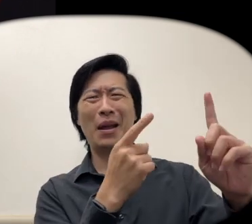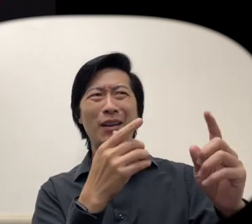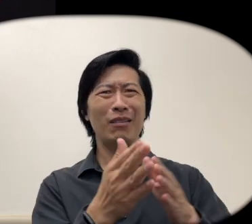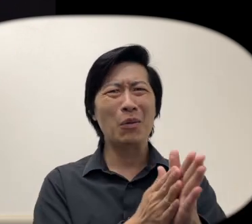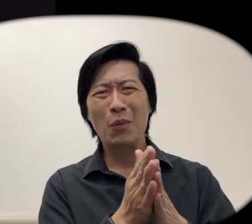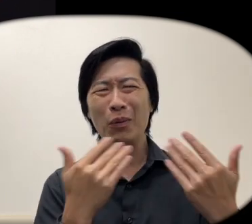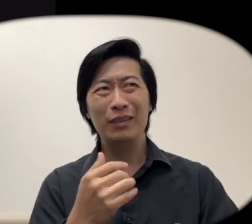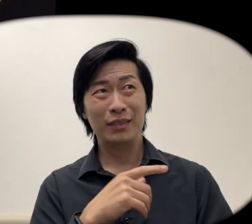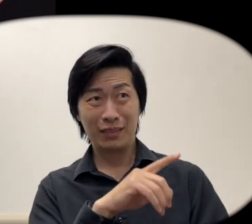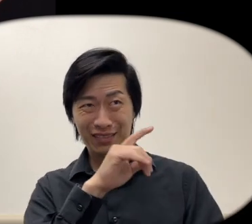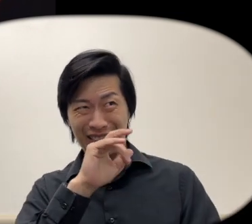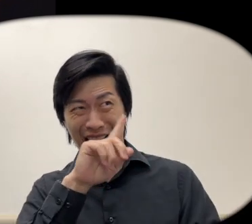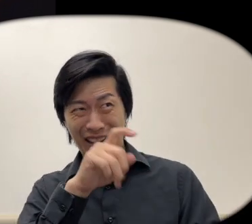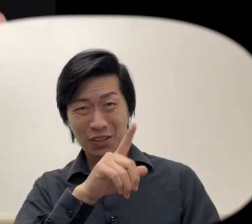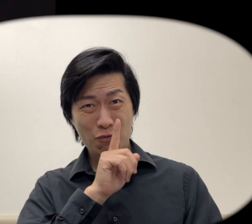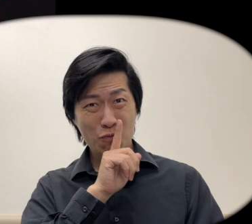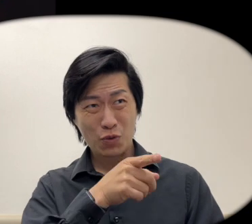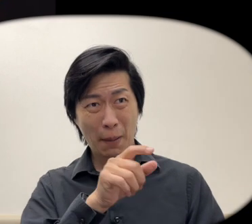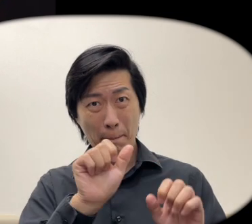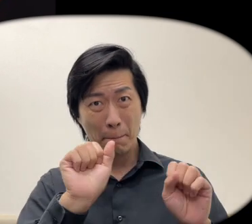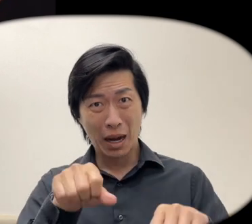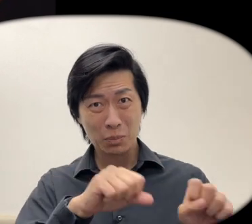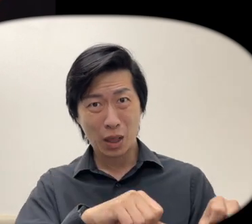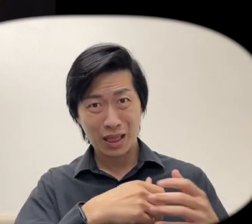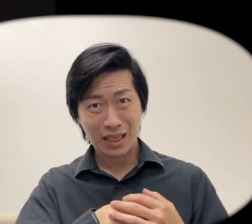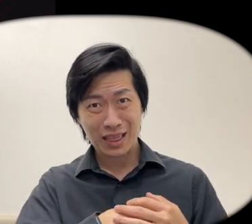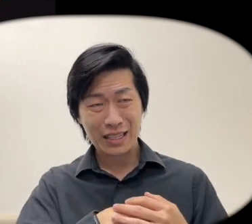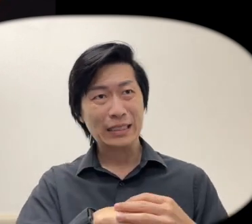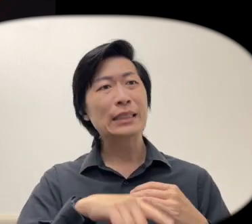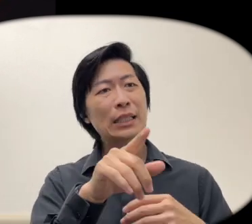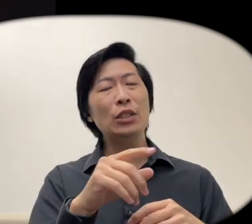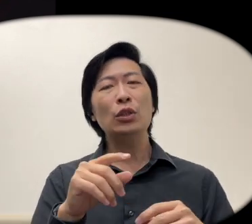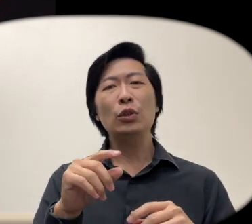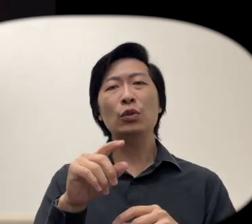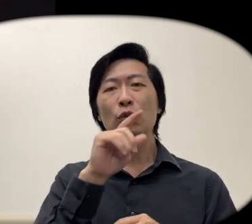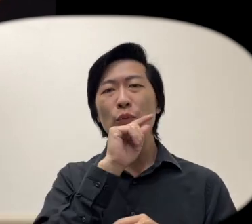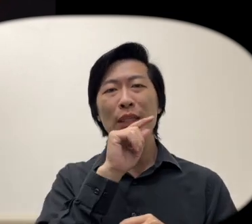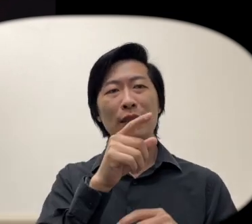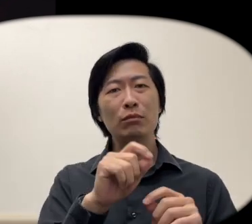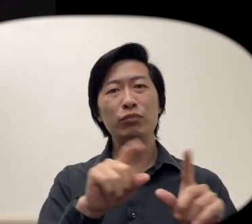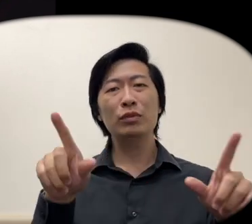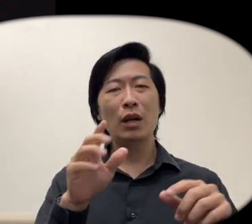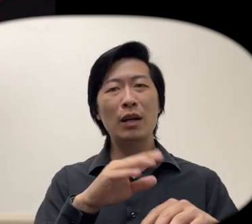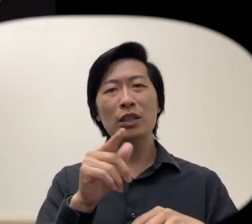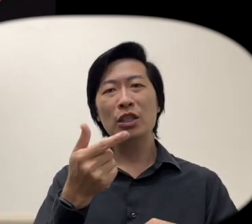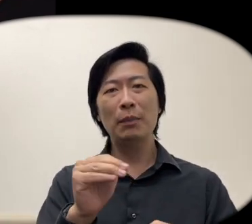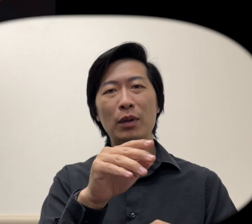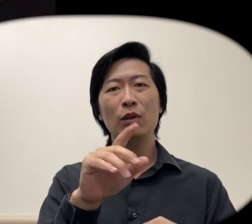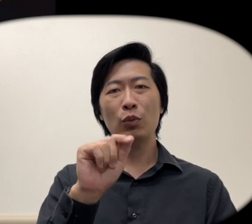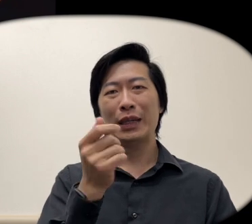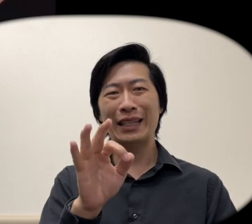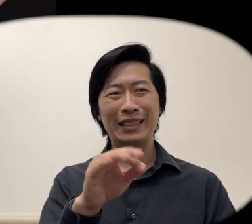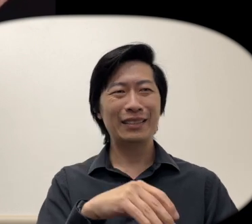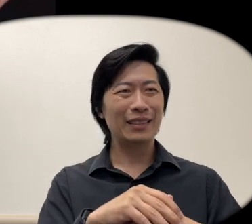really possible? This is a tweet from GM back in November 19th of 2020. Earlier this year, we committed